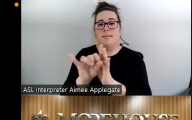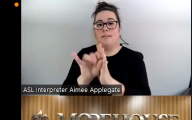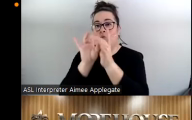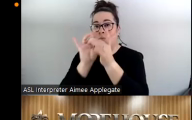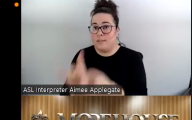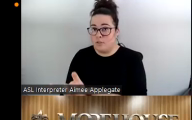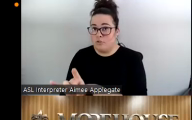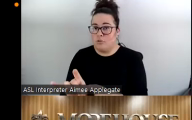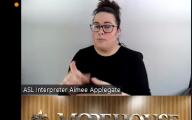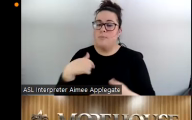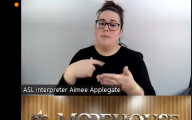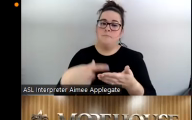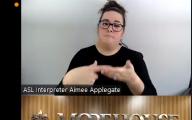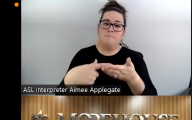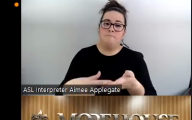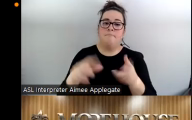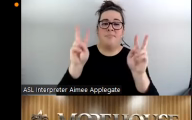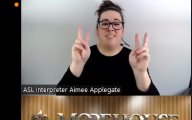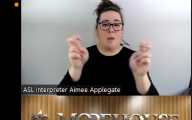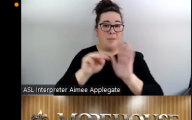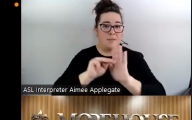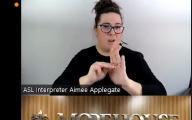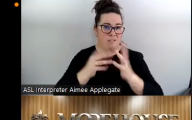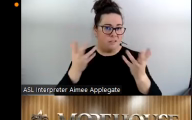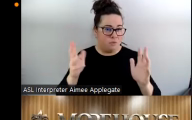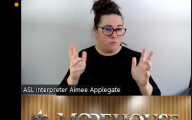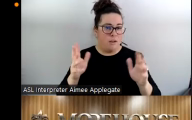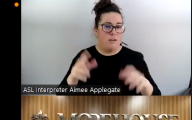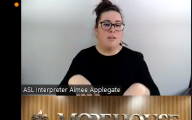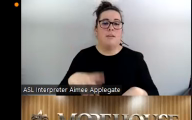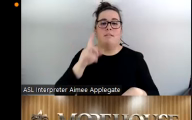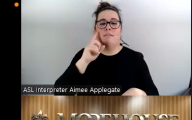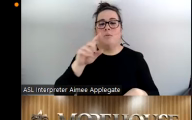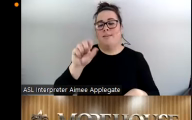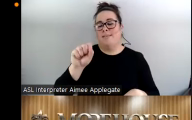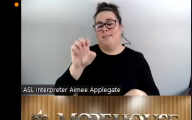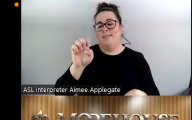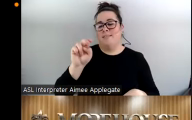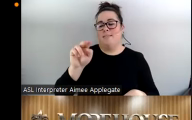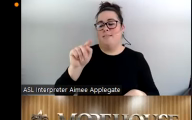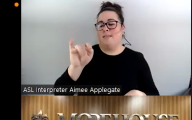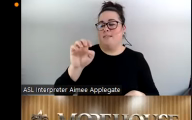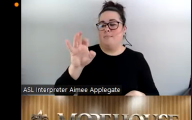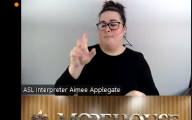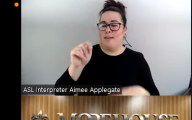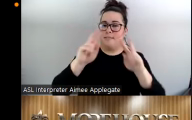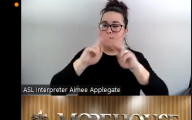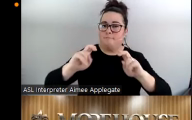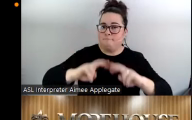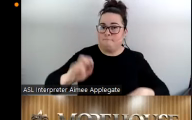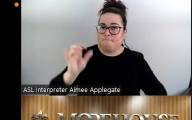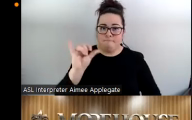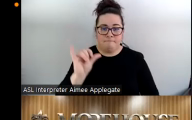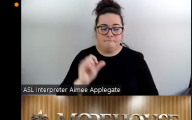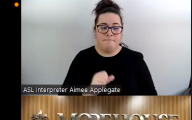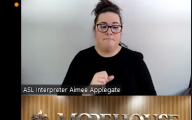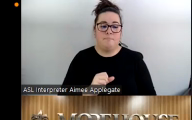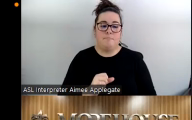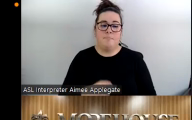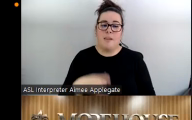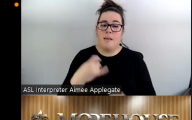talked about topic modeling, and for example, sentiment analysis as well. And the last thing I want to talk about before I get into